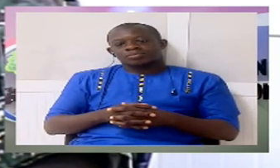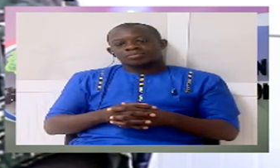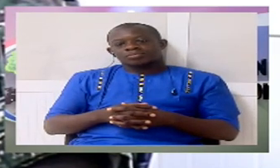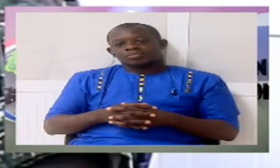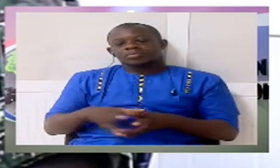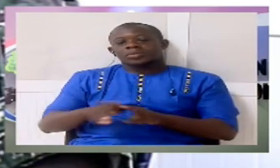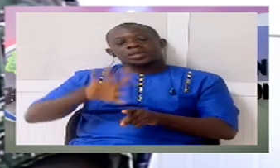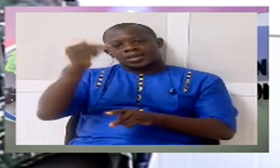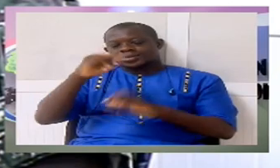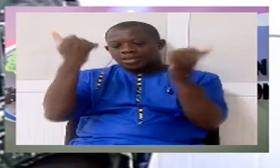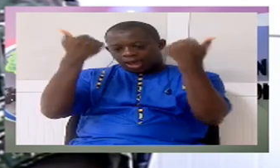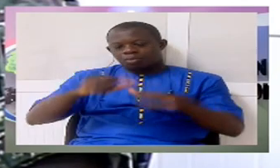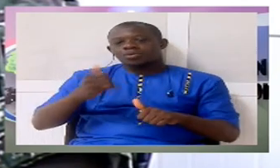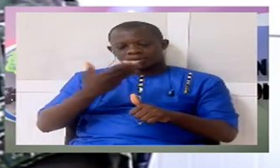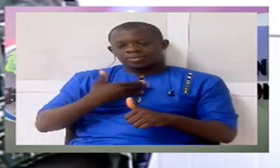Lolu amna. Yes.